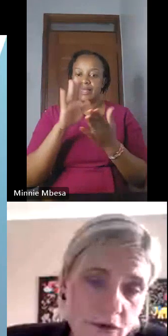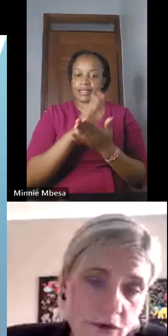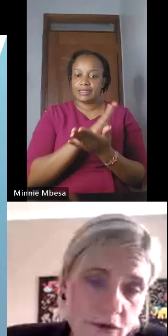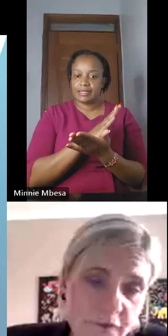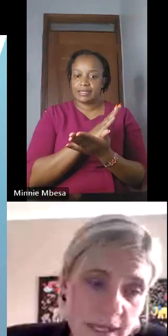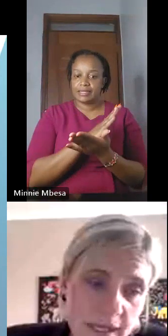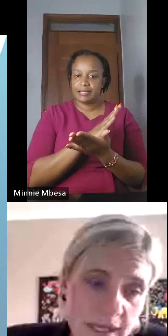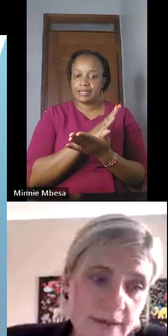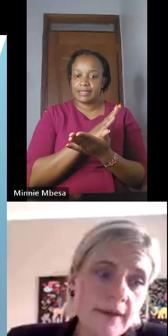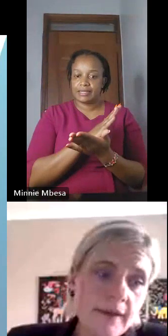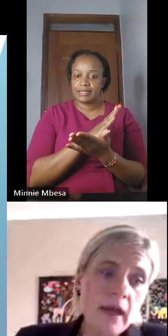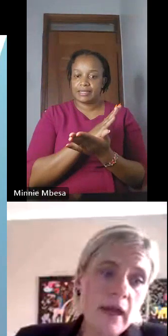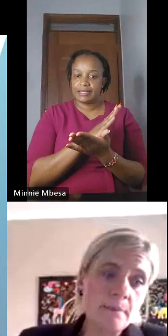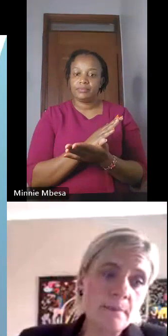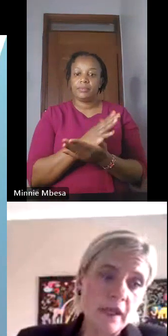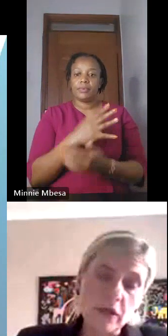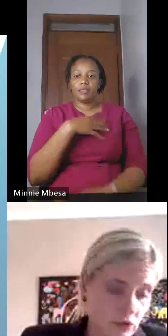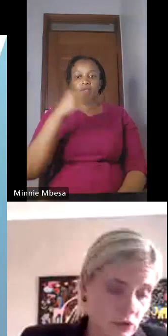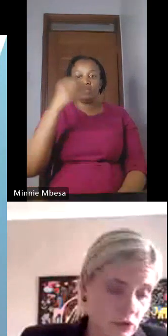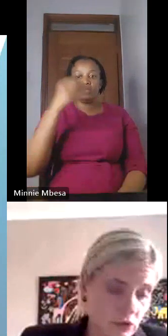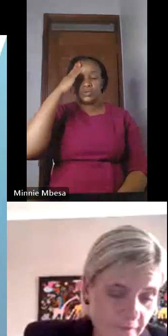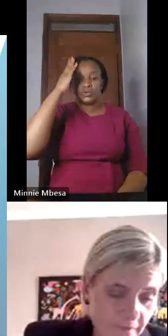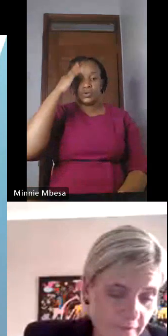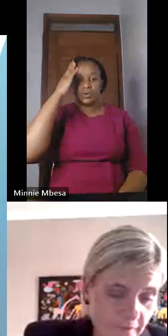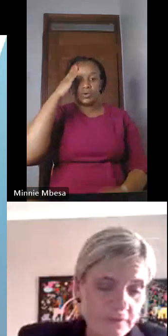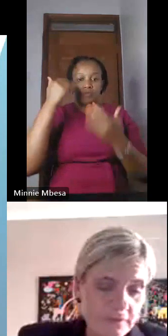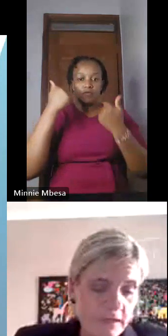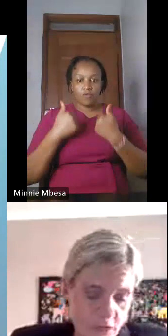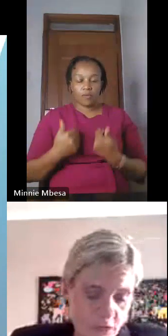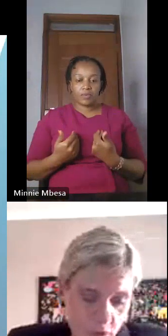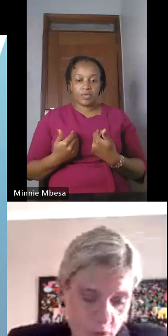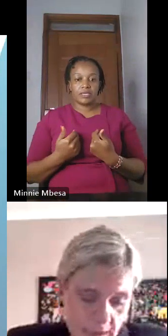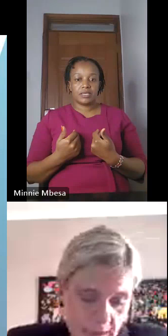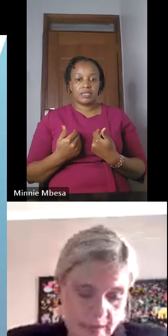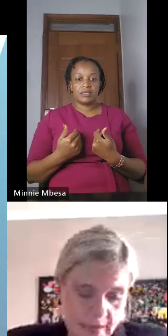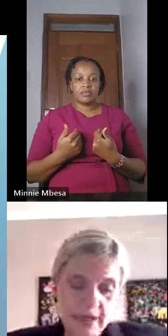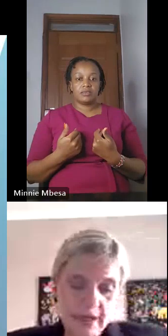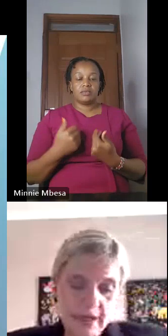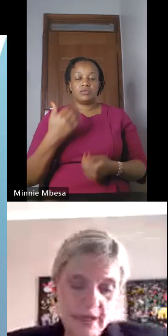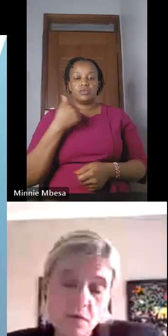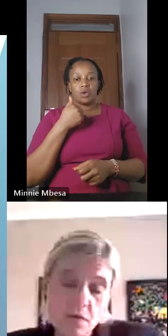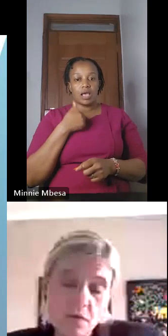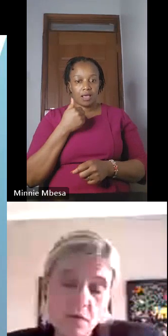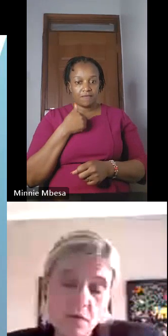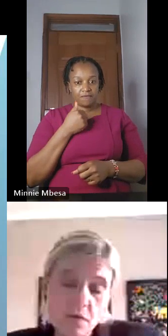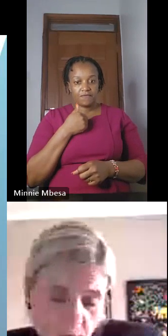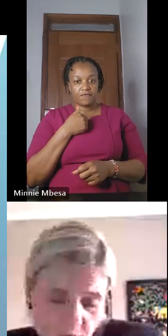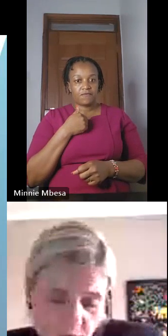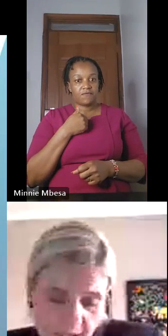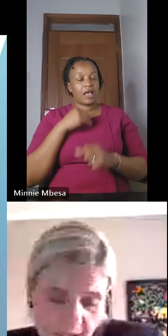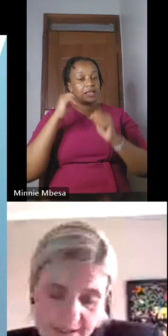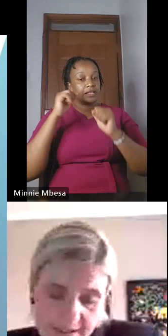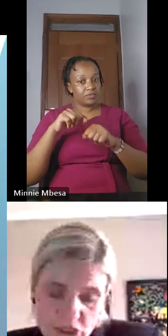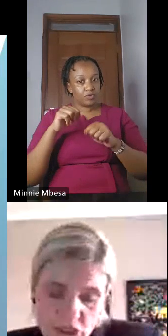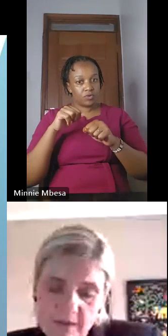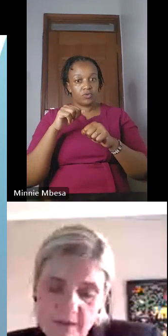And for me, you have a law degree, you are working as a lawyer, but you are helping